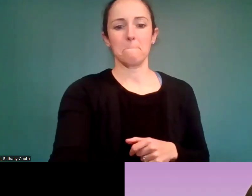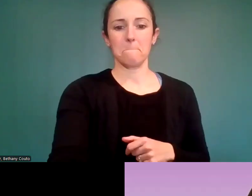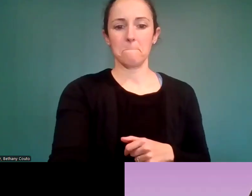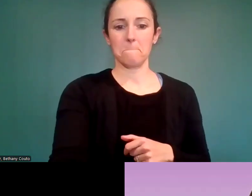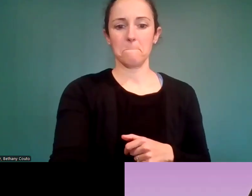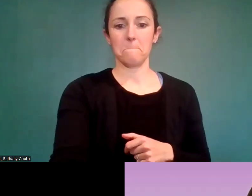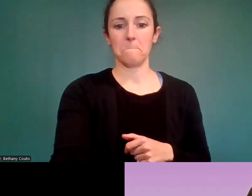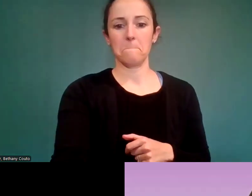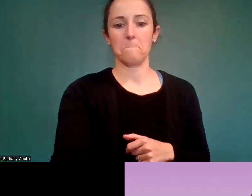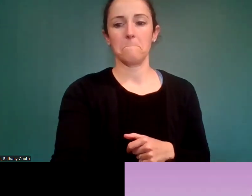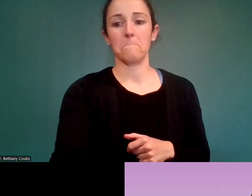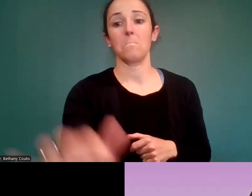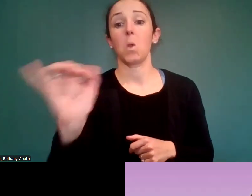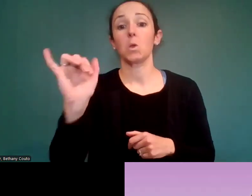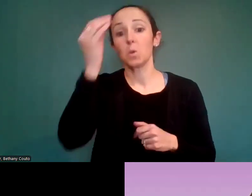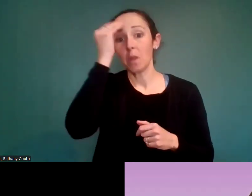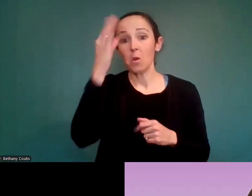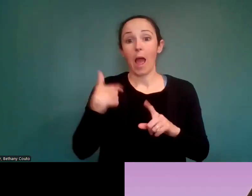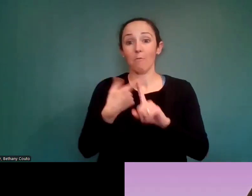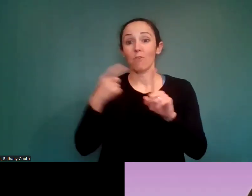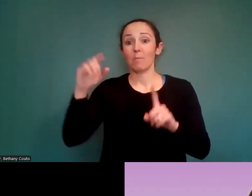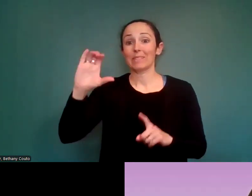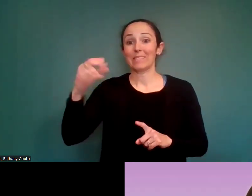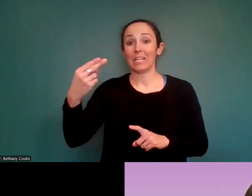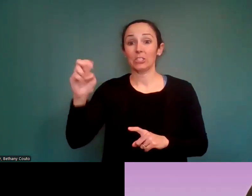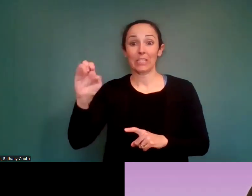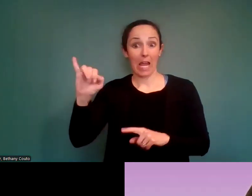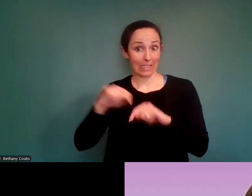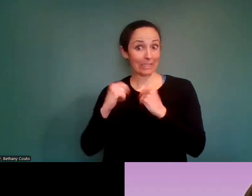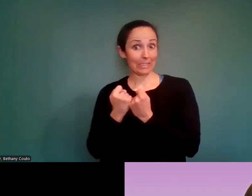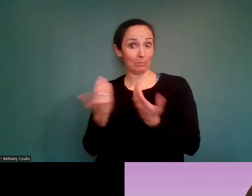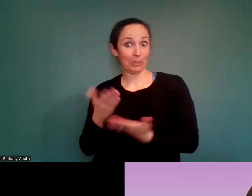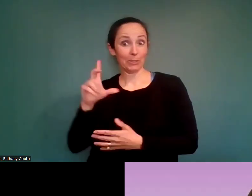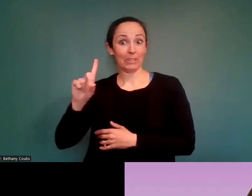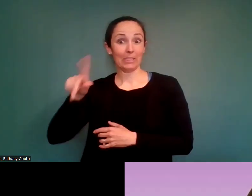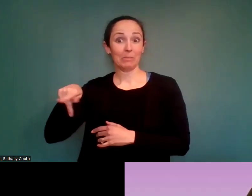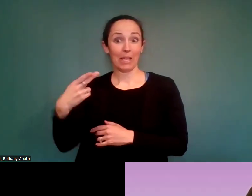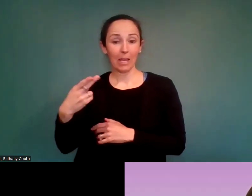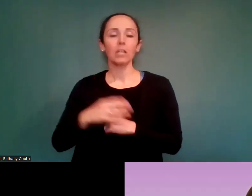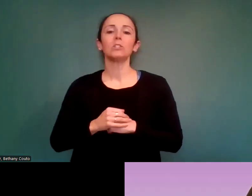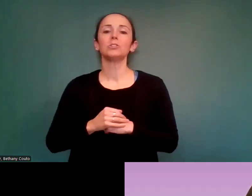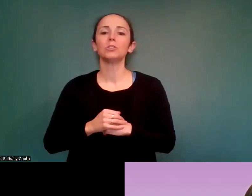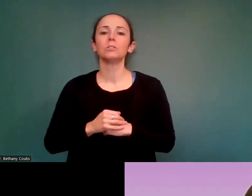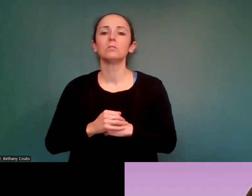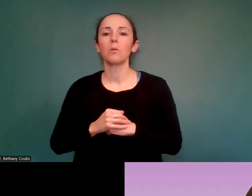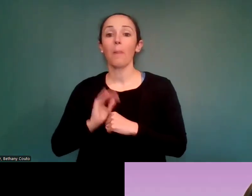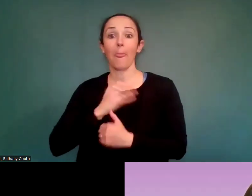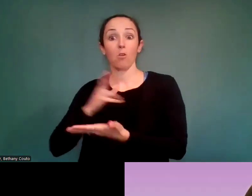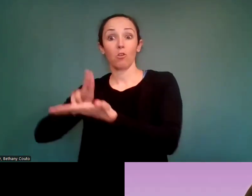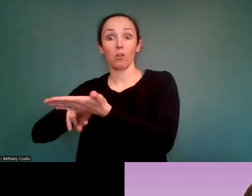out the fact that I'm from the CHEI team here at DPH, and we contract with